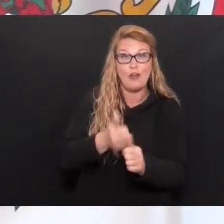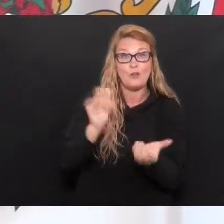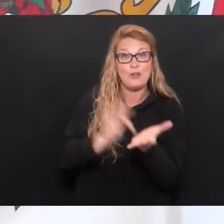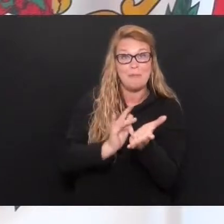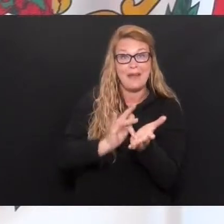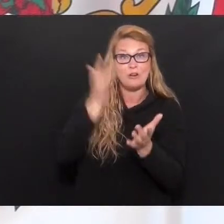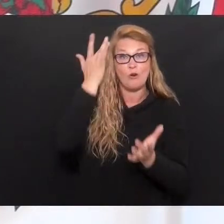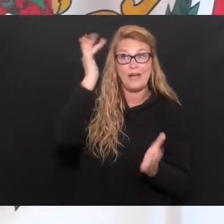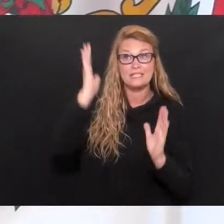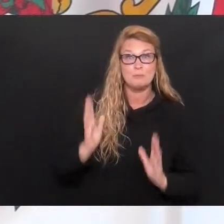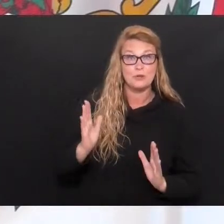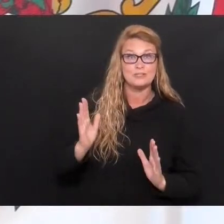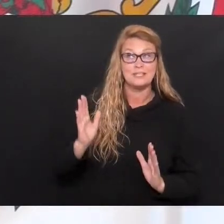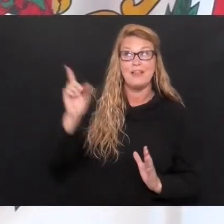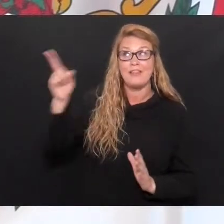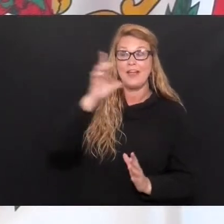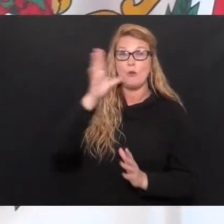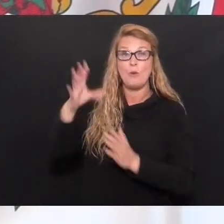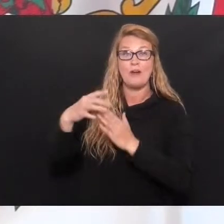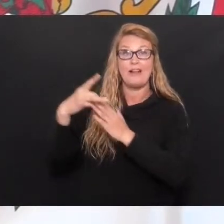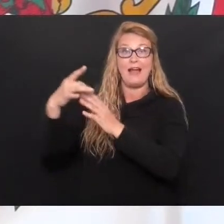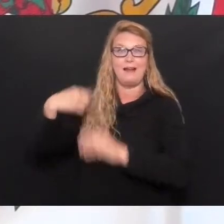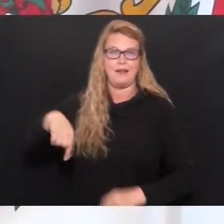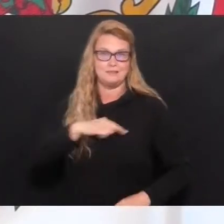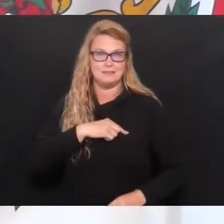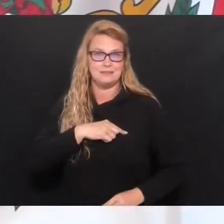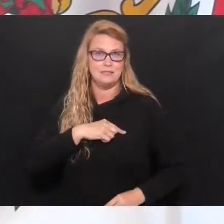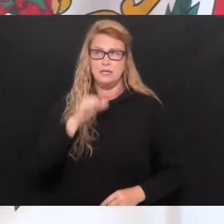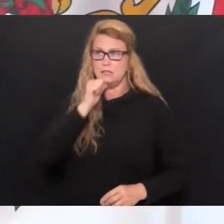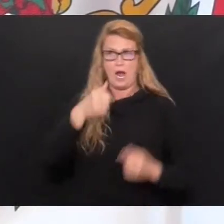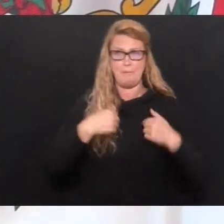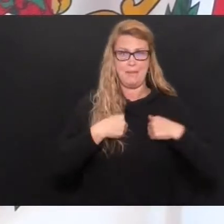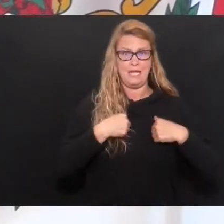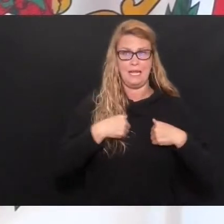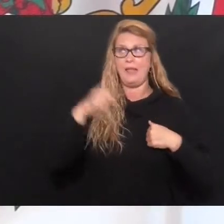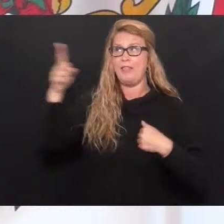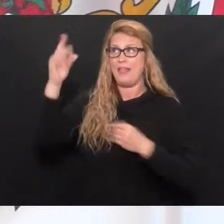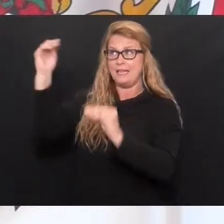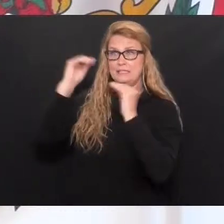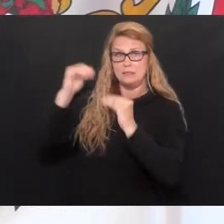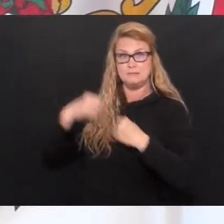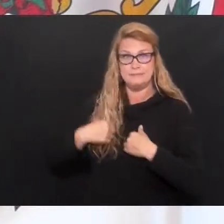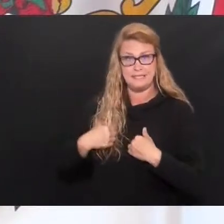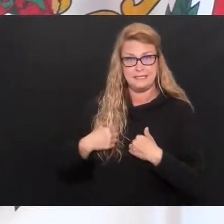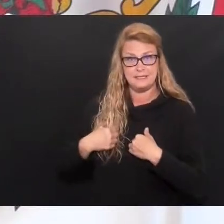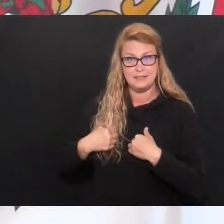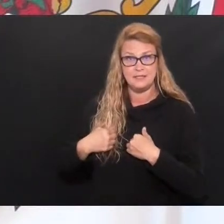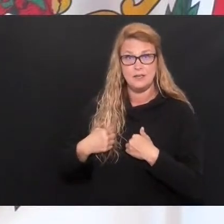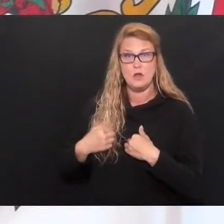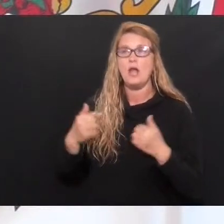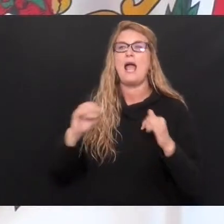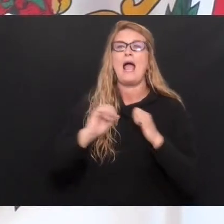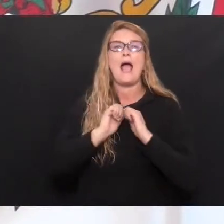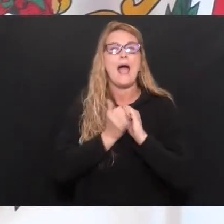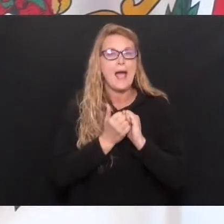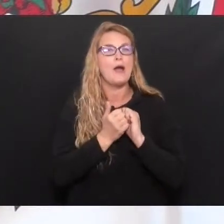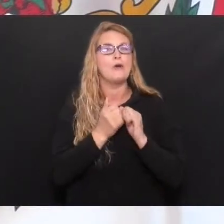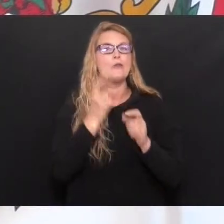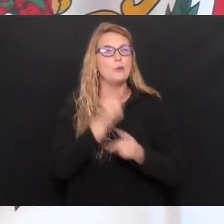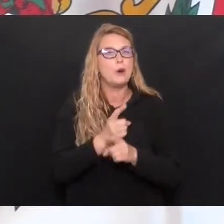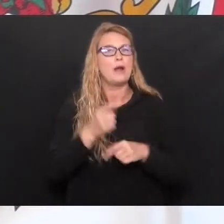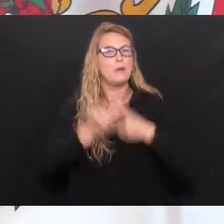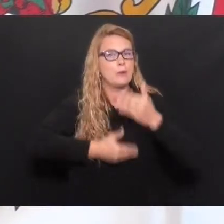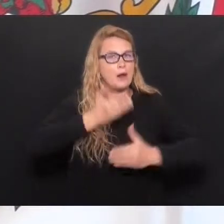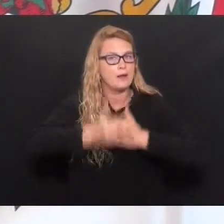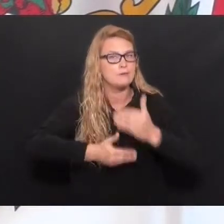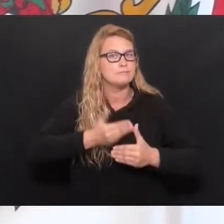and they'll guide us, not me, they'll guide me as to what is absolutely reasonable and what we should be doing.